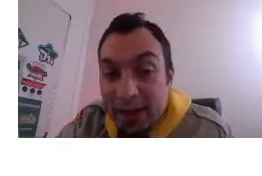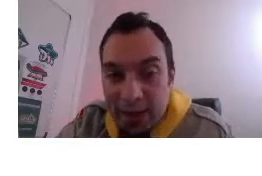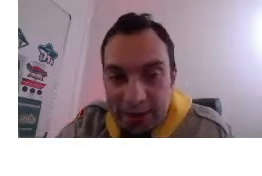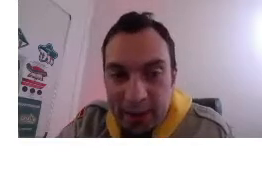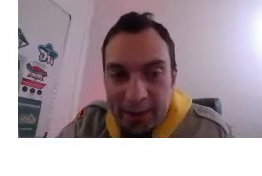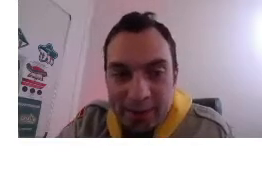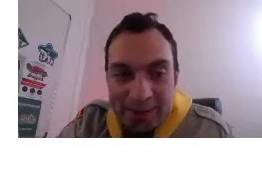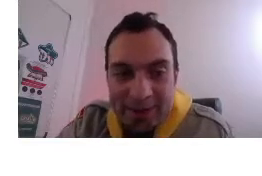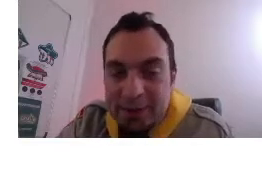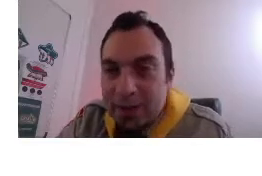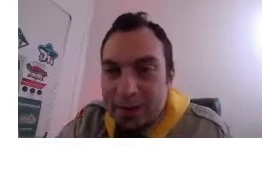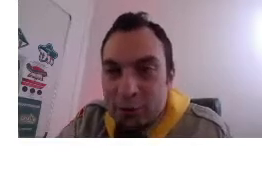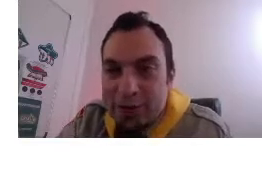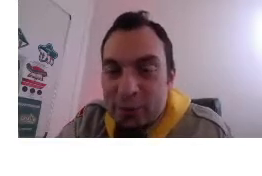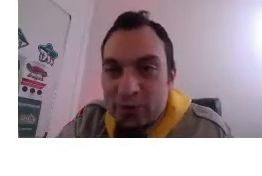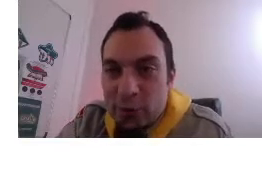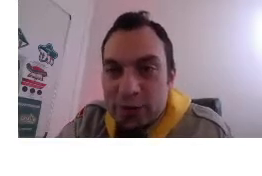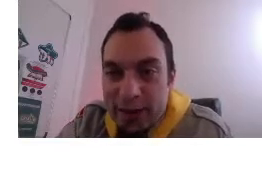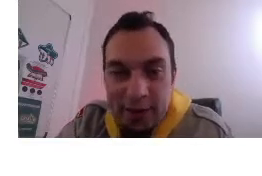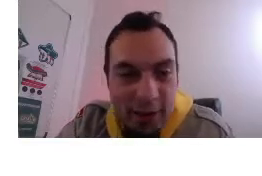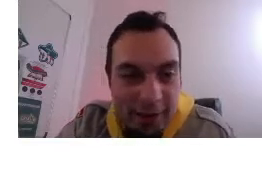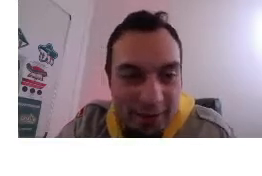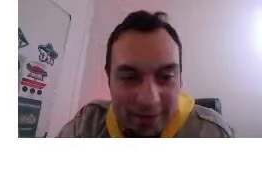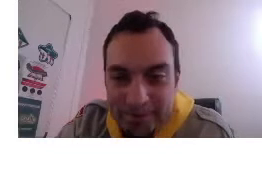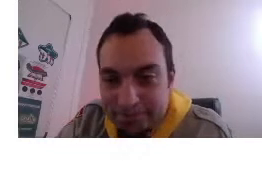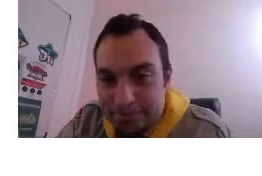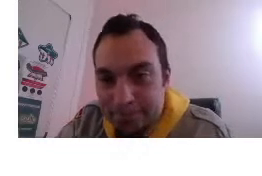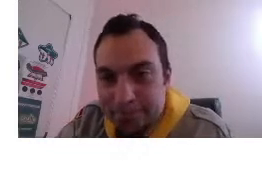K again? They're saying it was a little bit confusing, letter K.